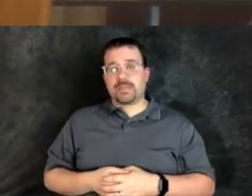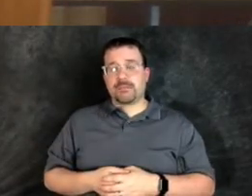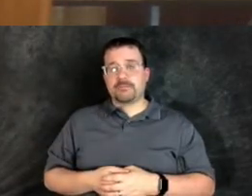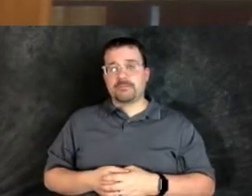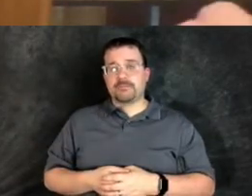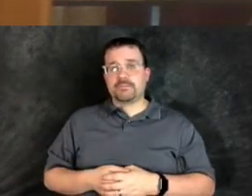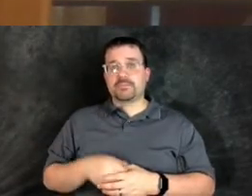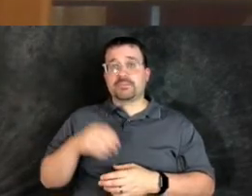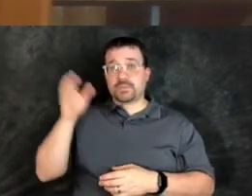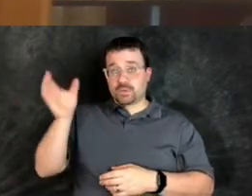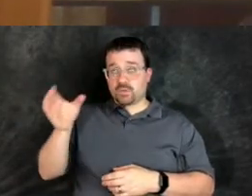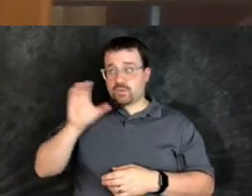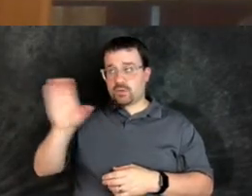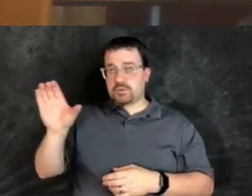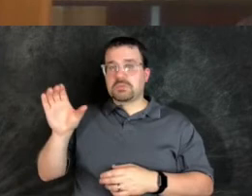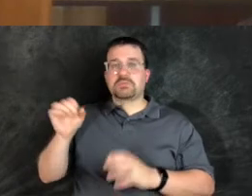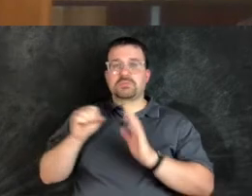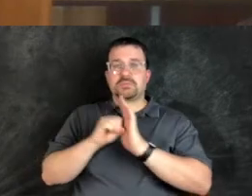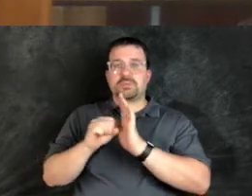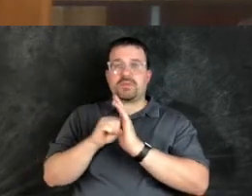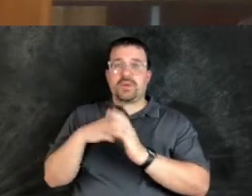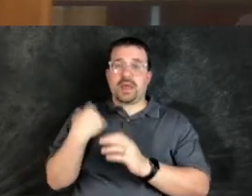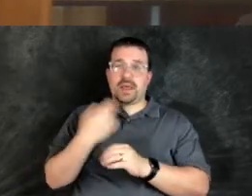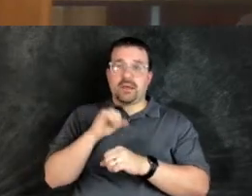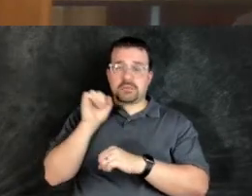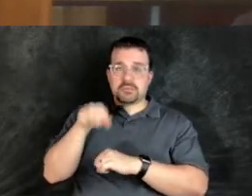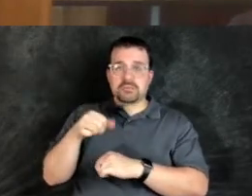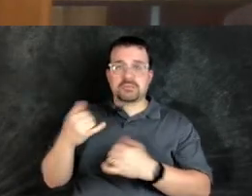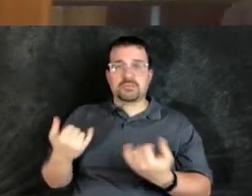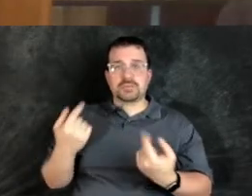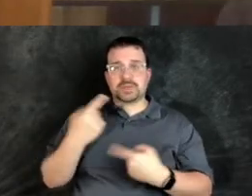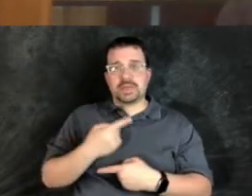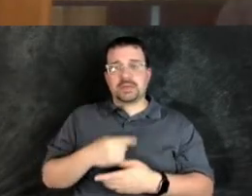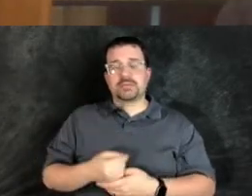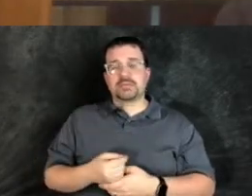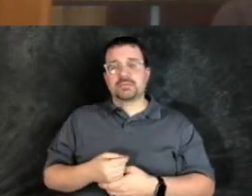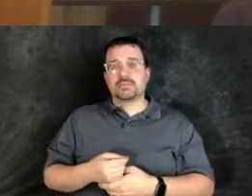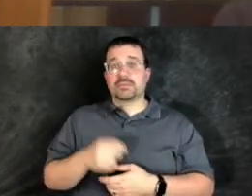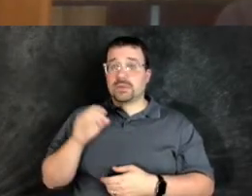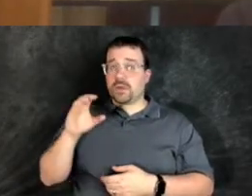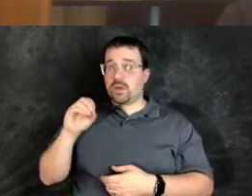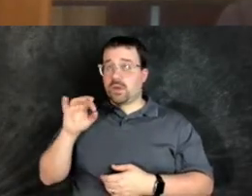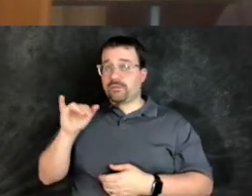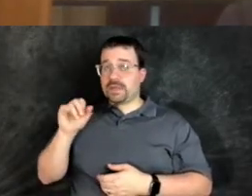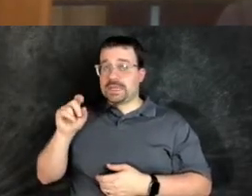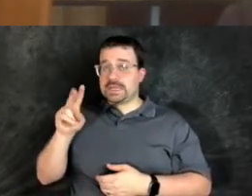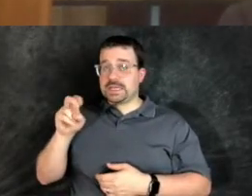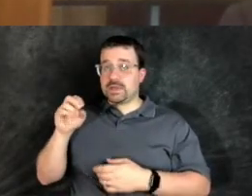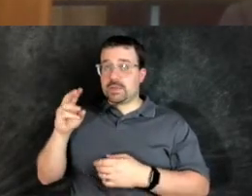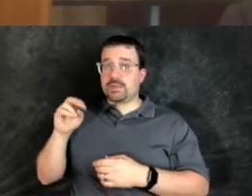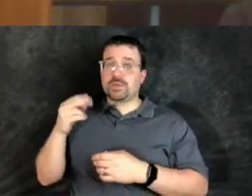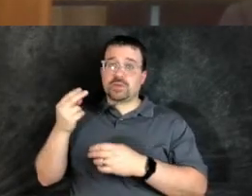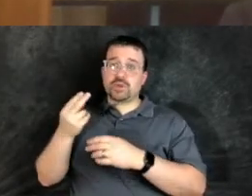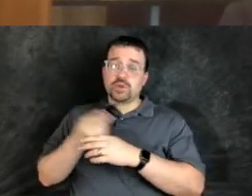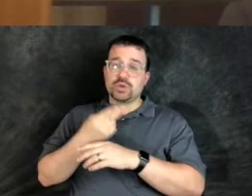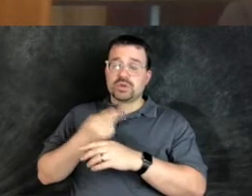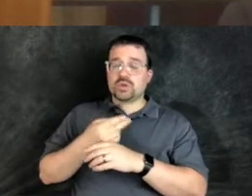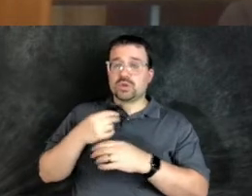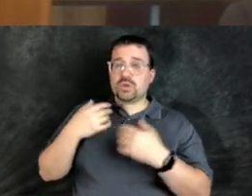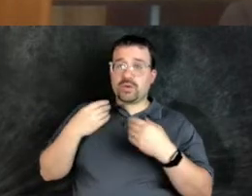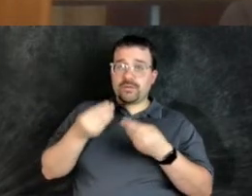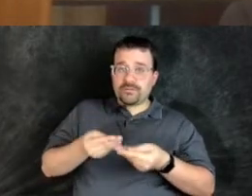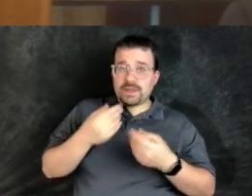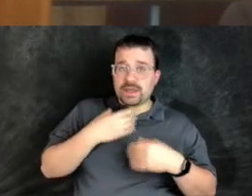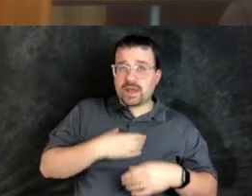the symbol of our conquest today. It can be an offensive weapon when we raise it to feed the hungry, clothe the naked,